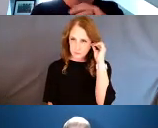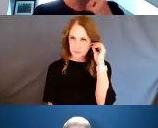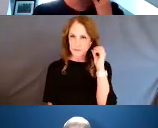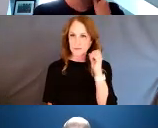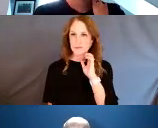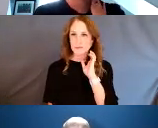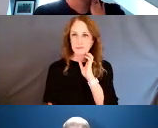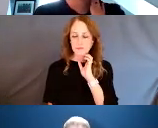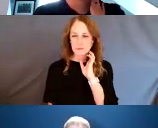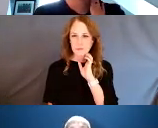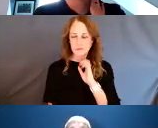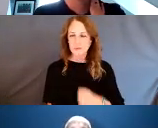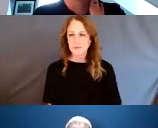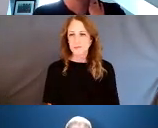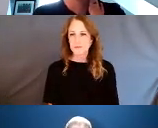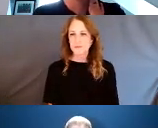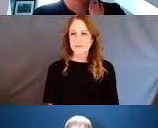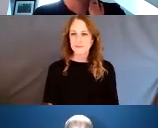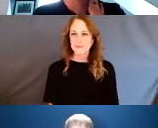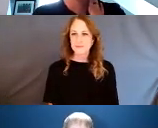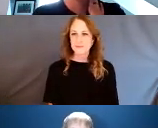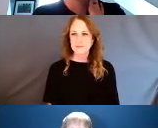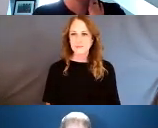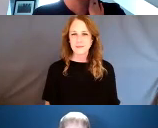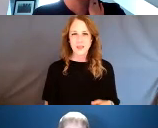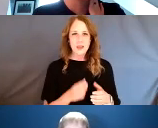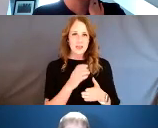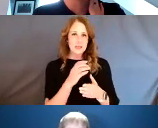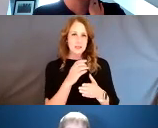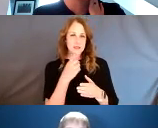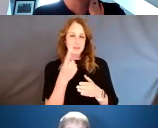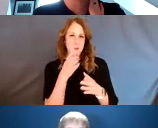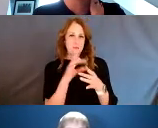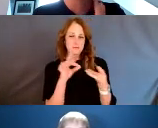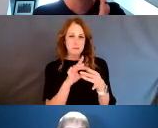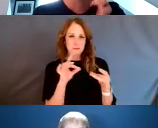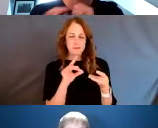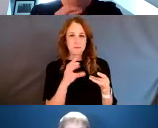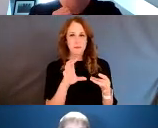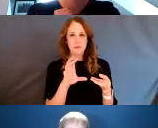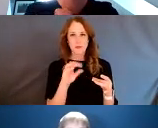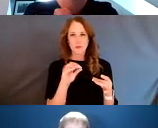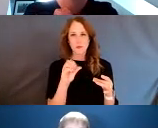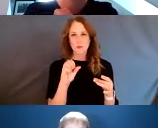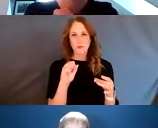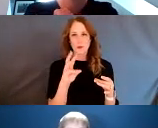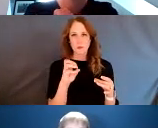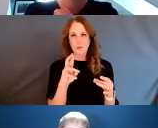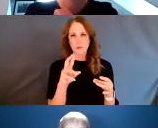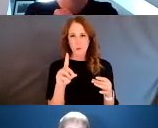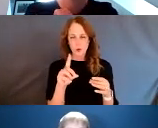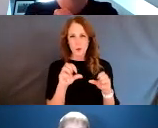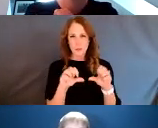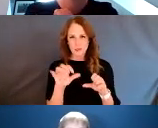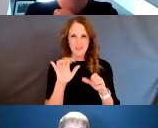else said crossword puzzles or coloring. We have writing songs or poems, playing my guitar, playing